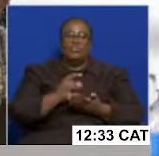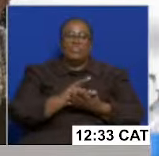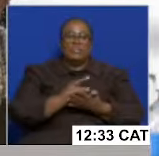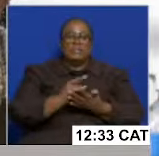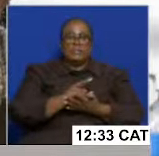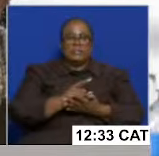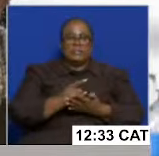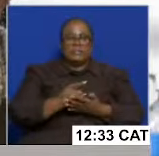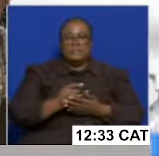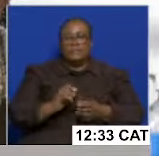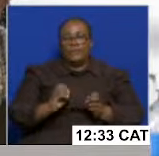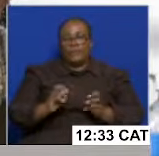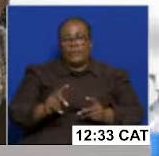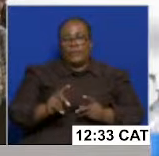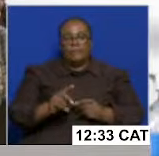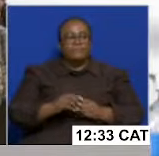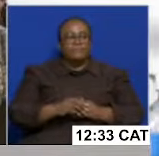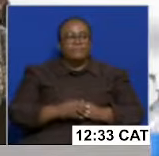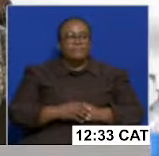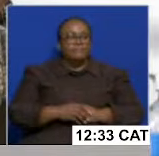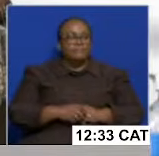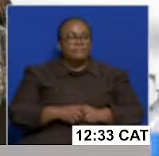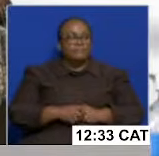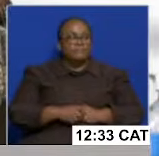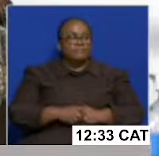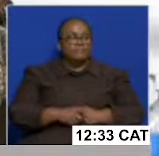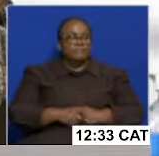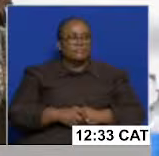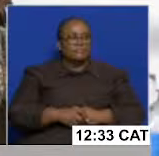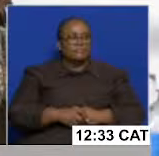go to the final block